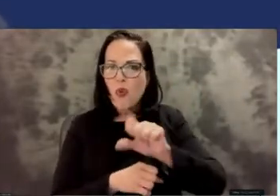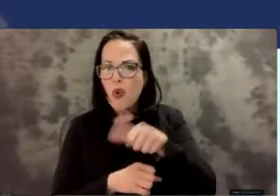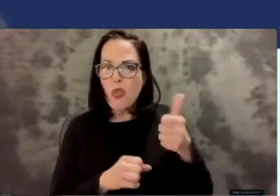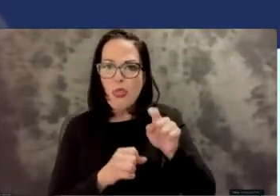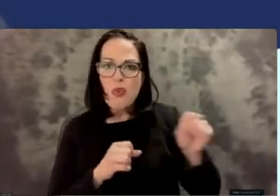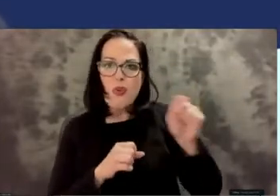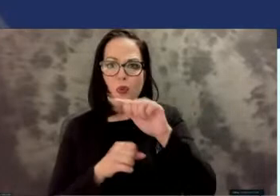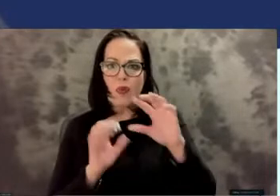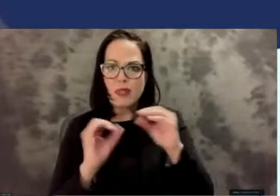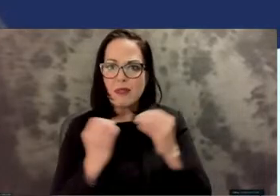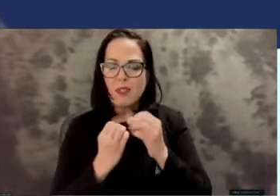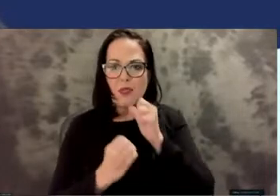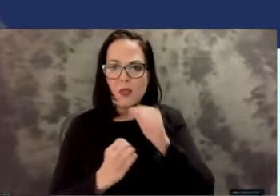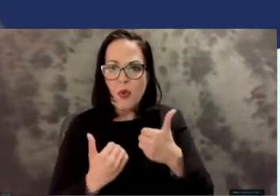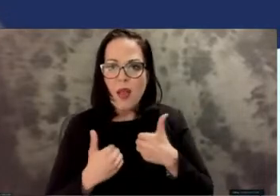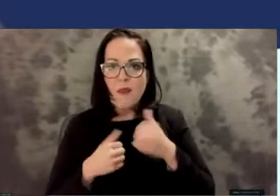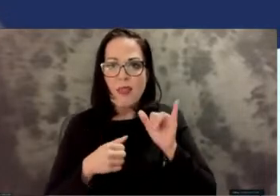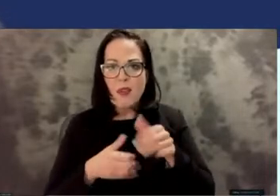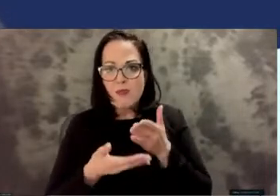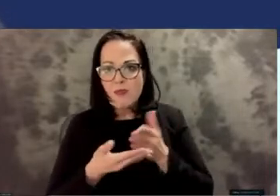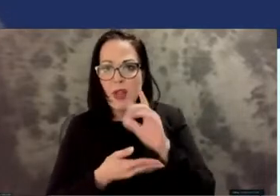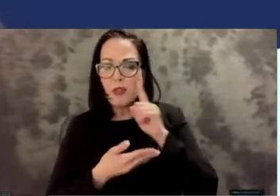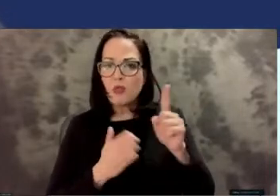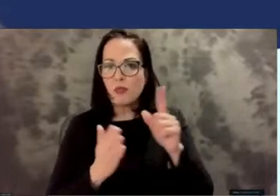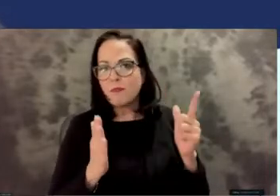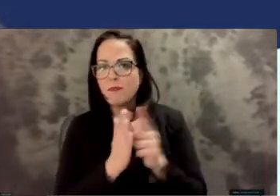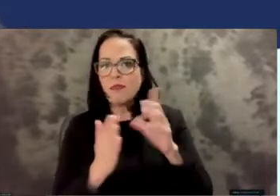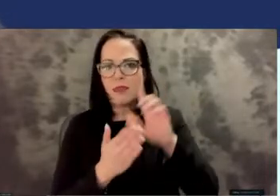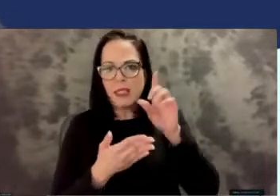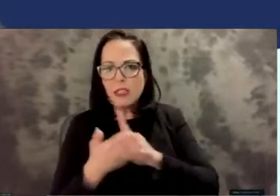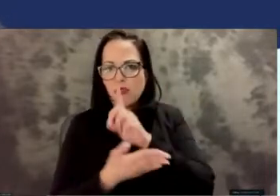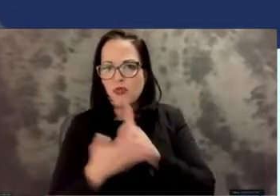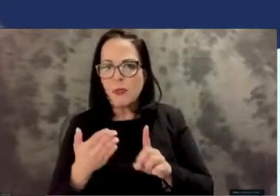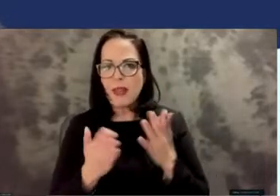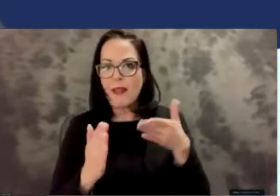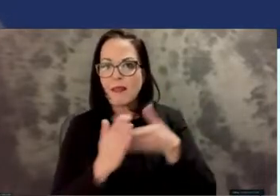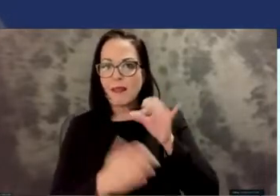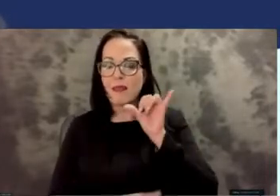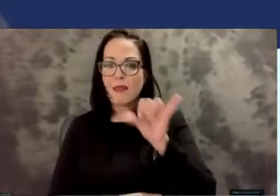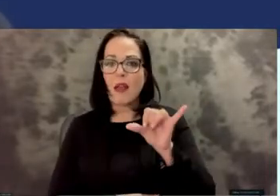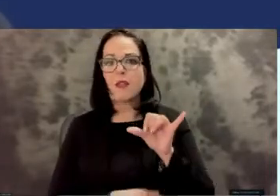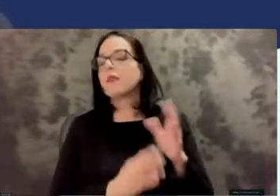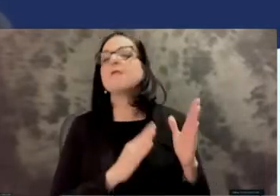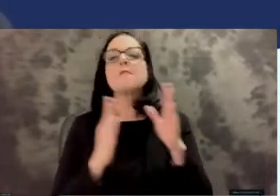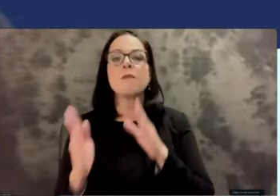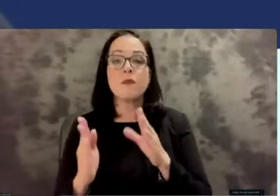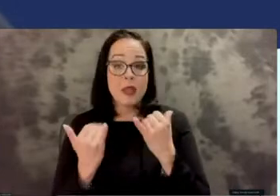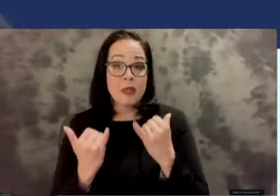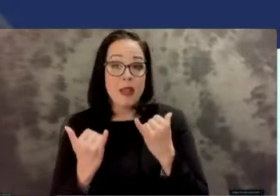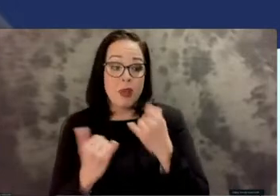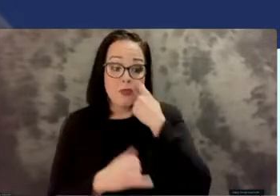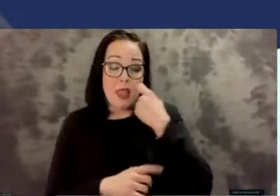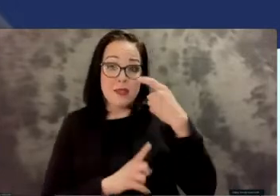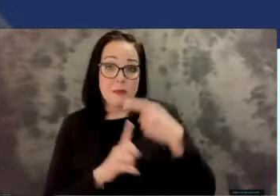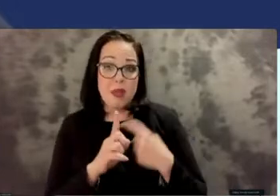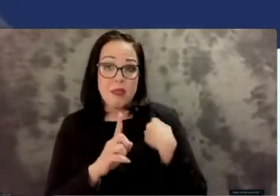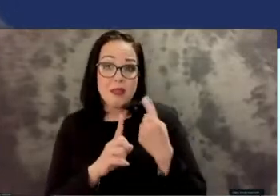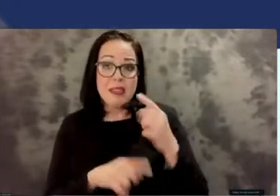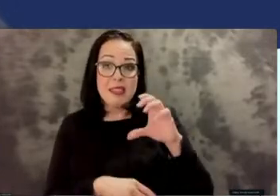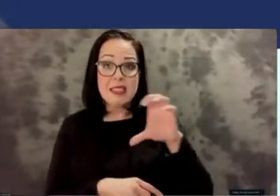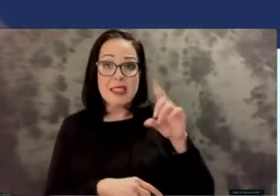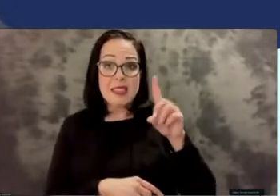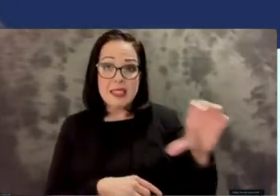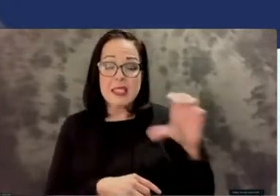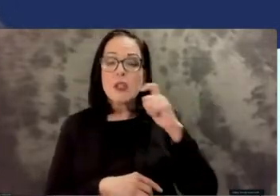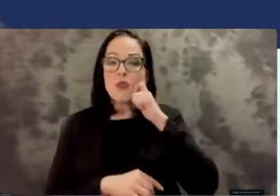We also see growing recognition of the relevance and impact of discrimination on our health. Last month, the CDC declared racism a